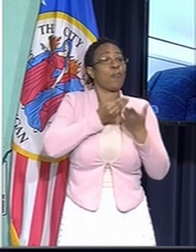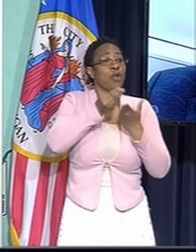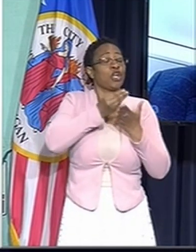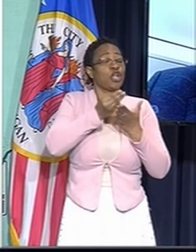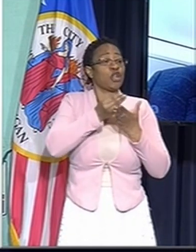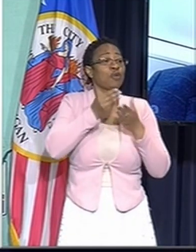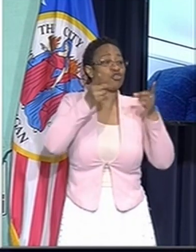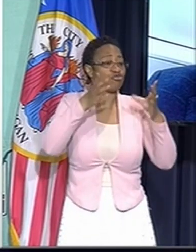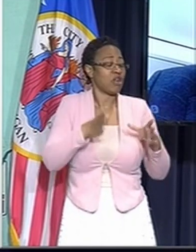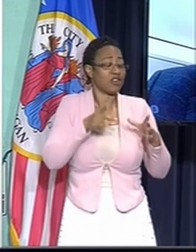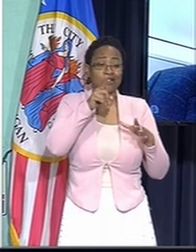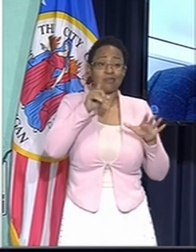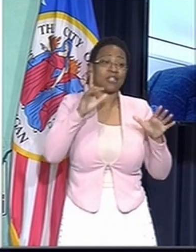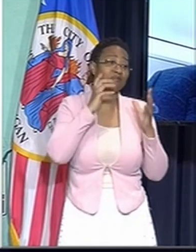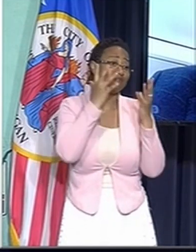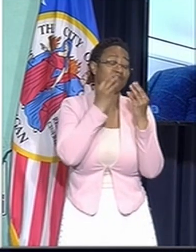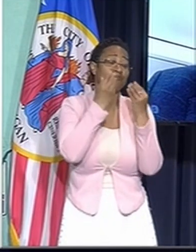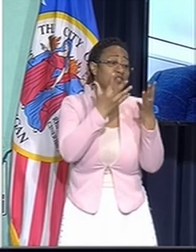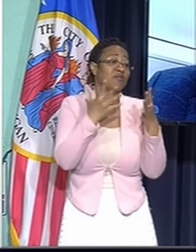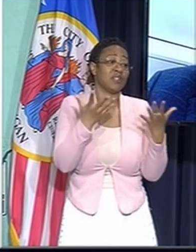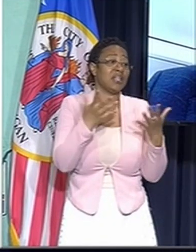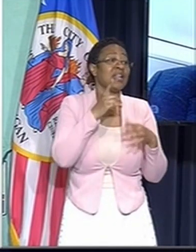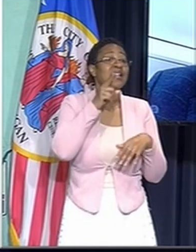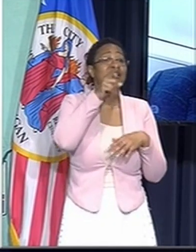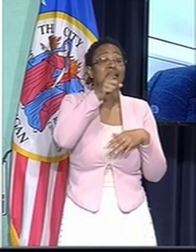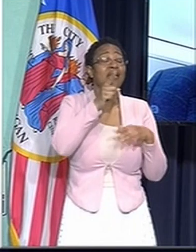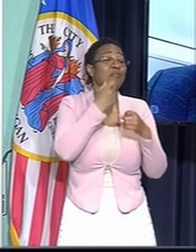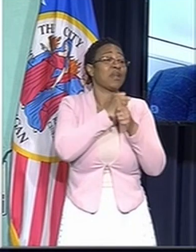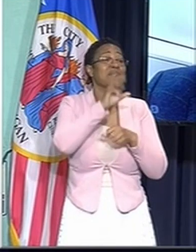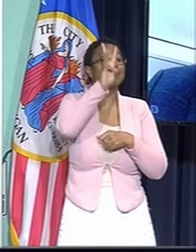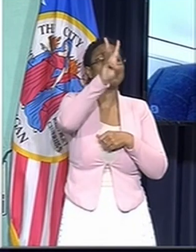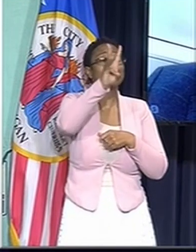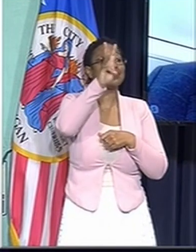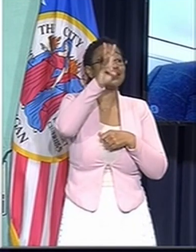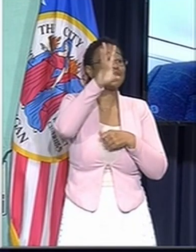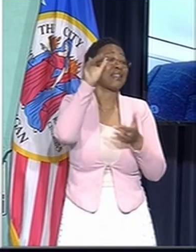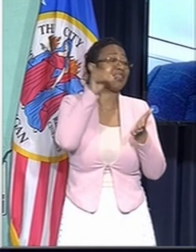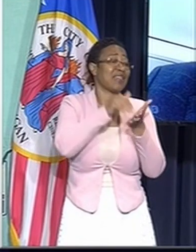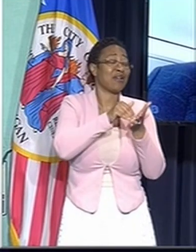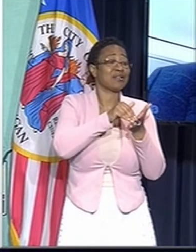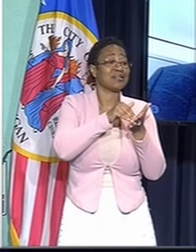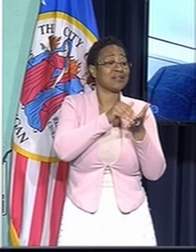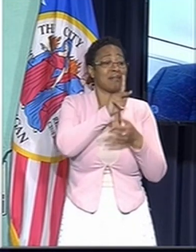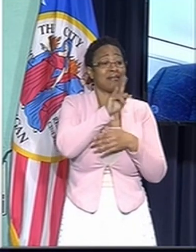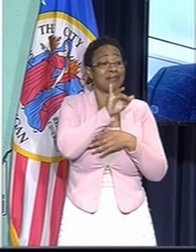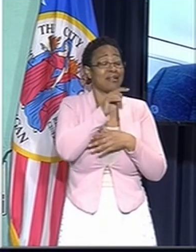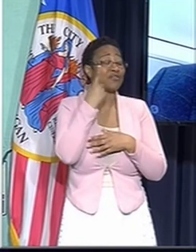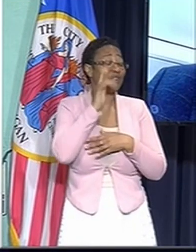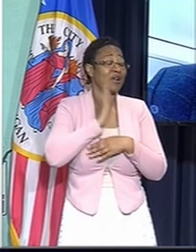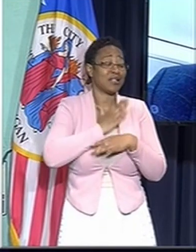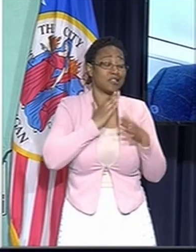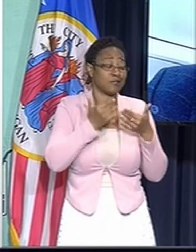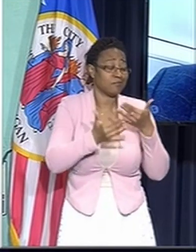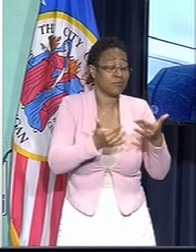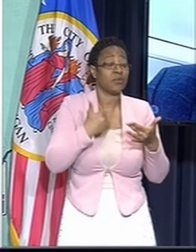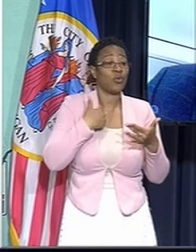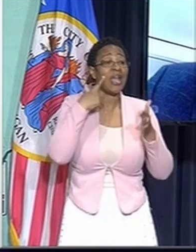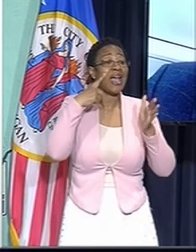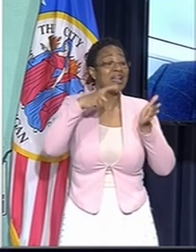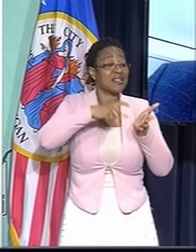Ribeiro specially made up 6,000 test kits for us to get us going. And now we've identified